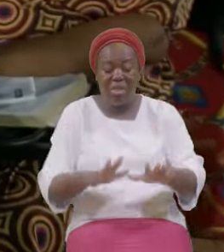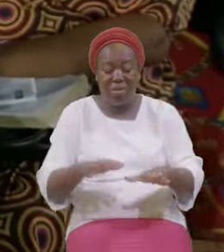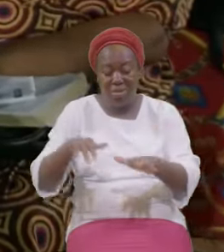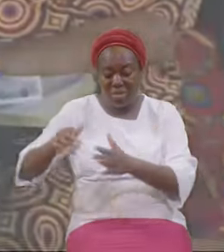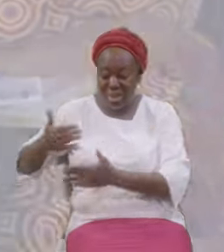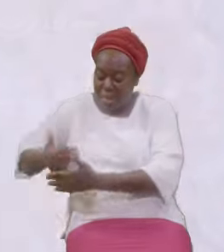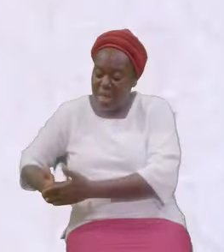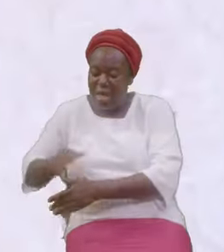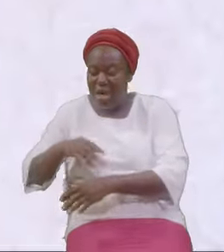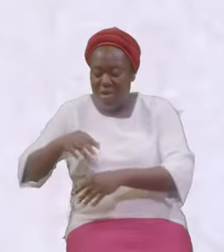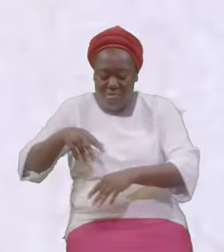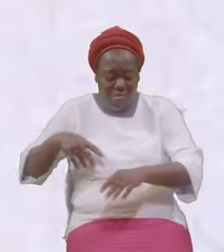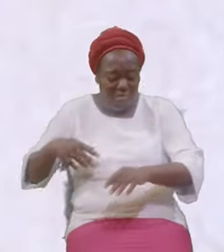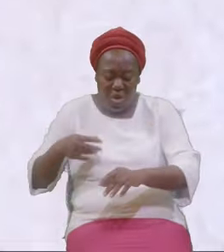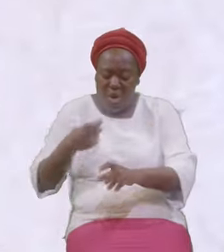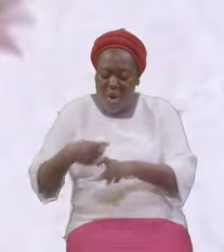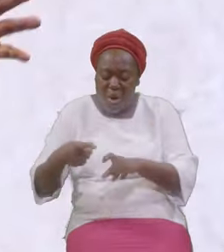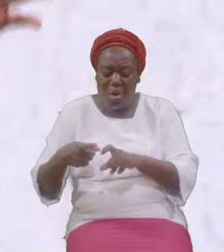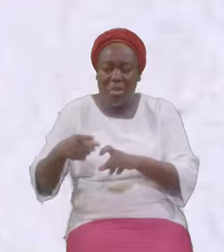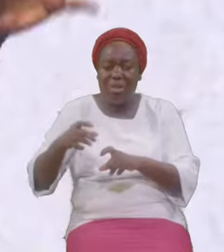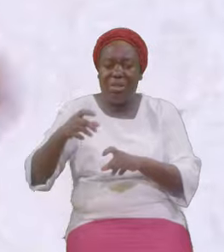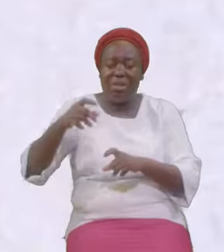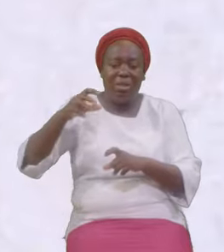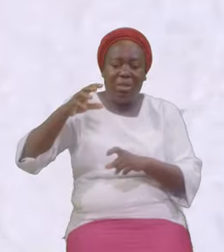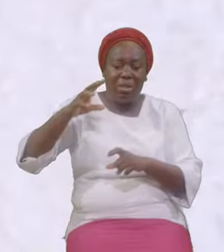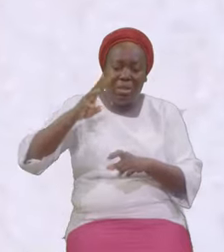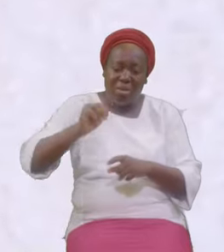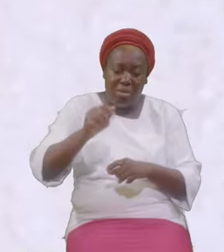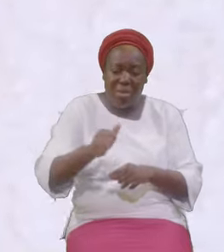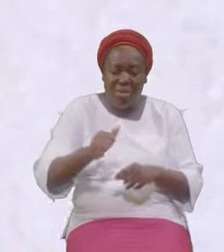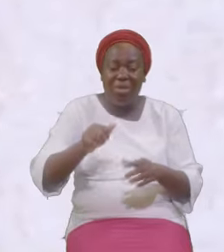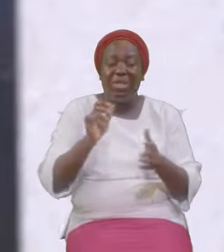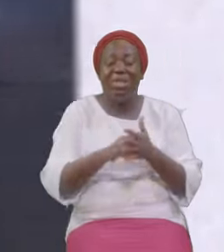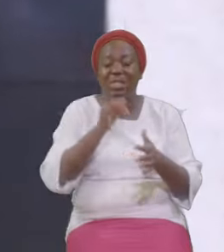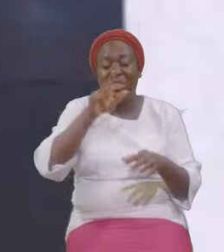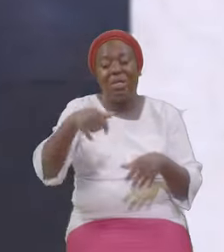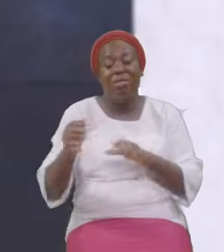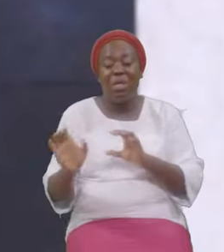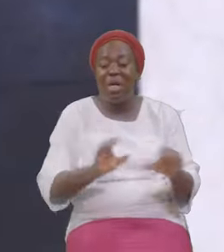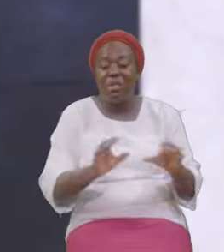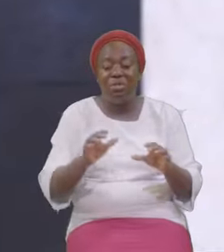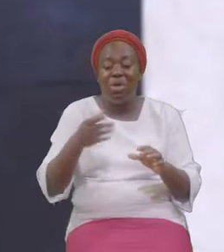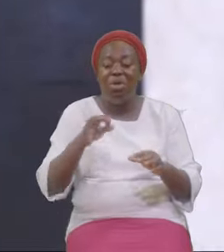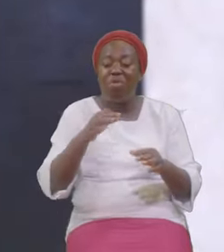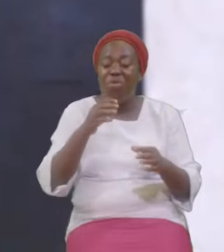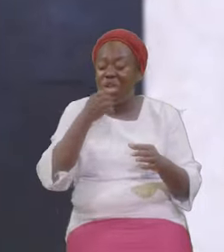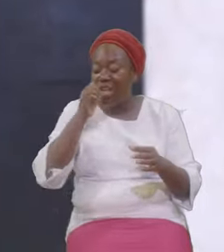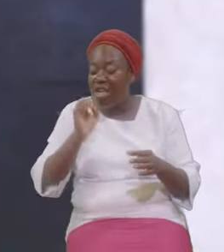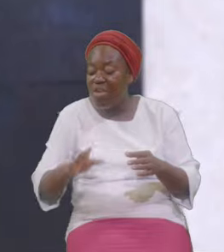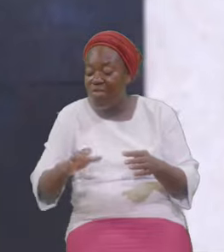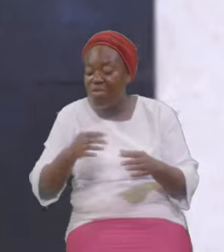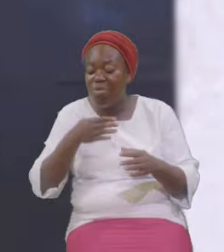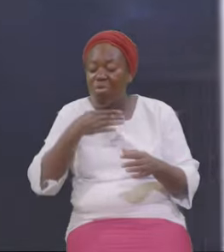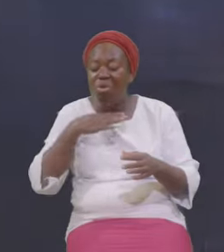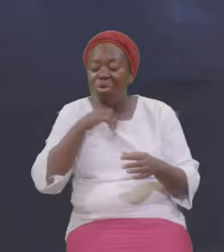That's another activity of evil, unclean spirit. But now Christ has come,